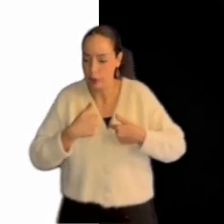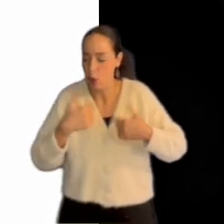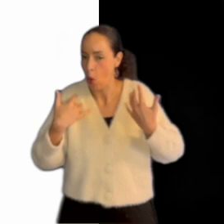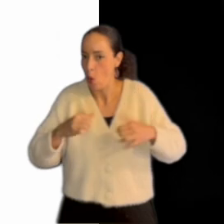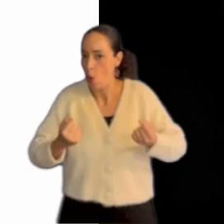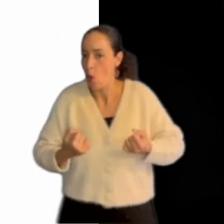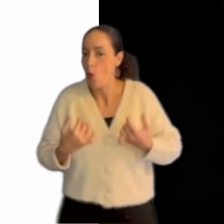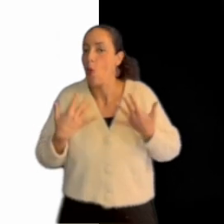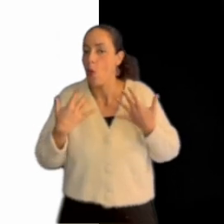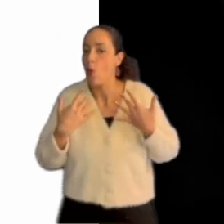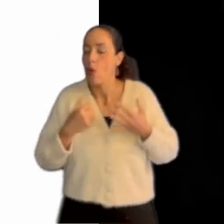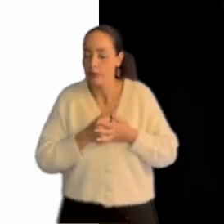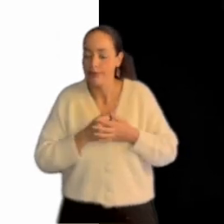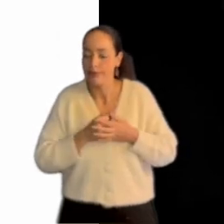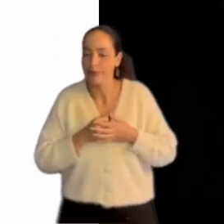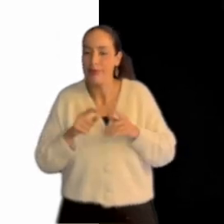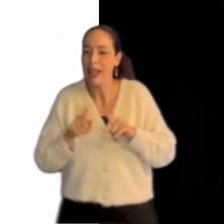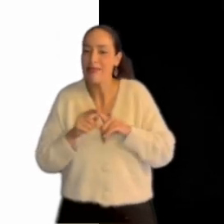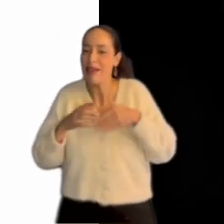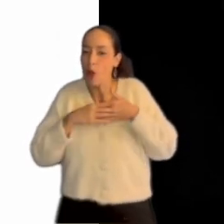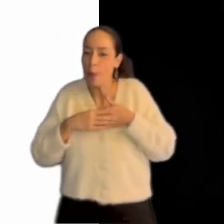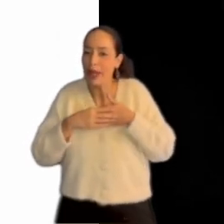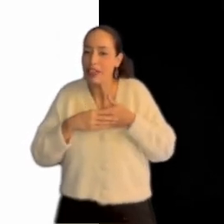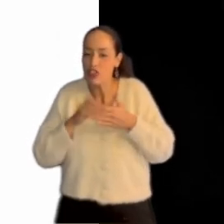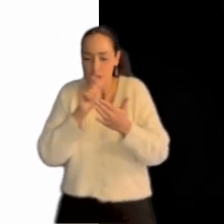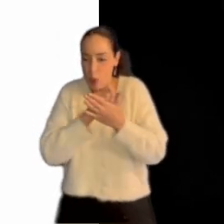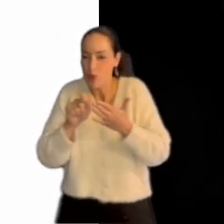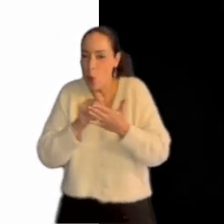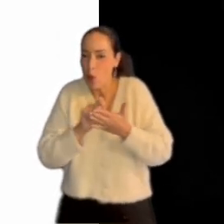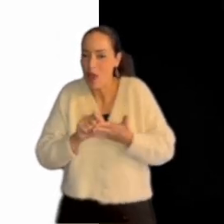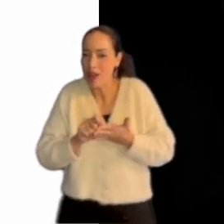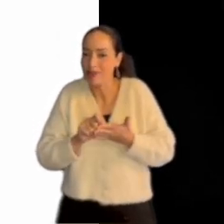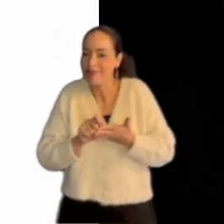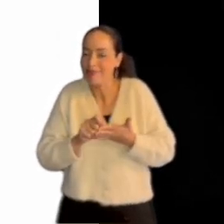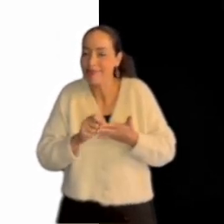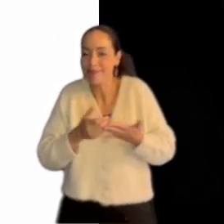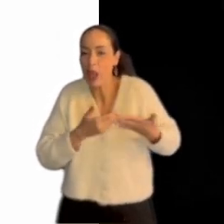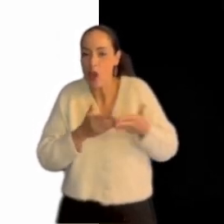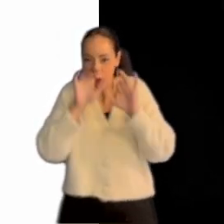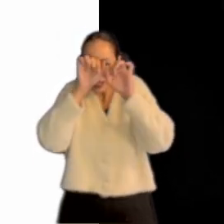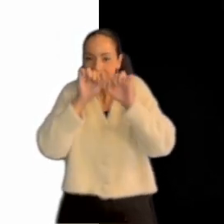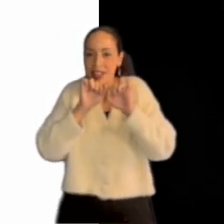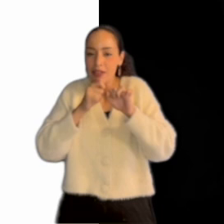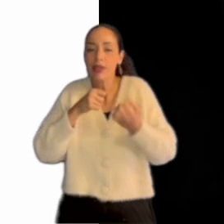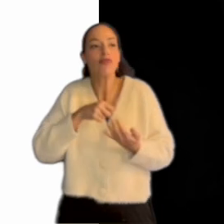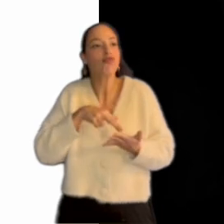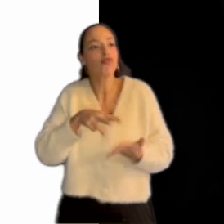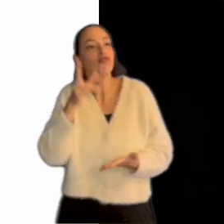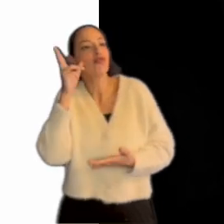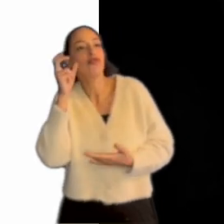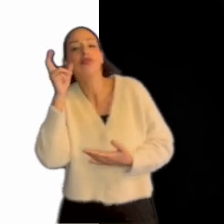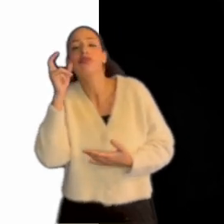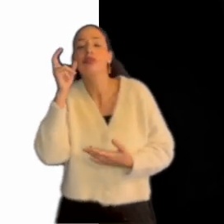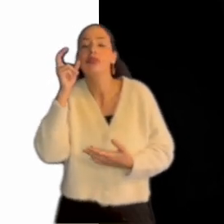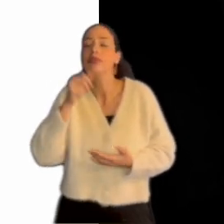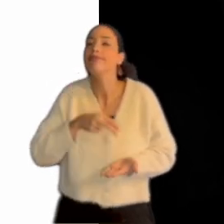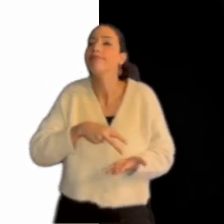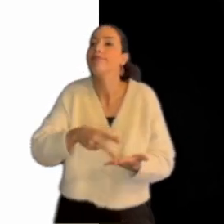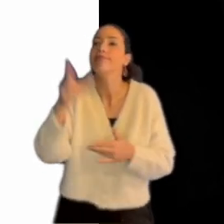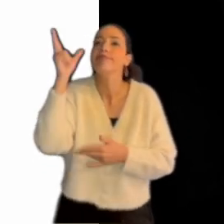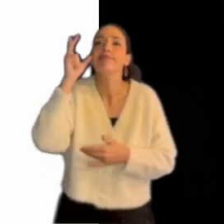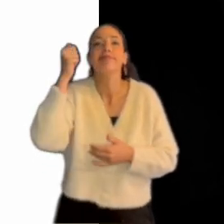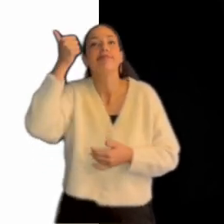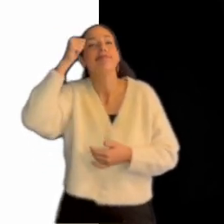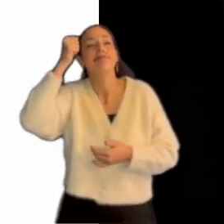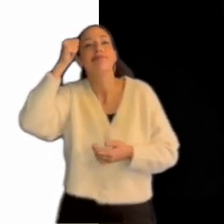and often I walk as I listen, allowing the knowledge to permeate my thoughts and take up residence there, so that next time I need to draw on their wisdom in my